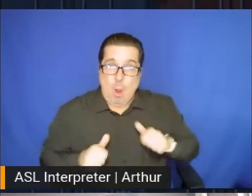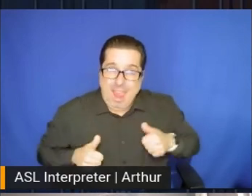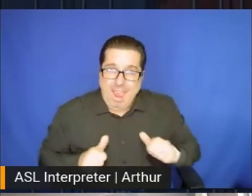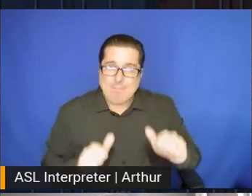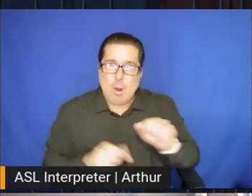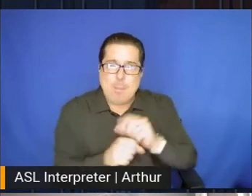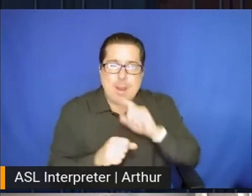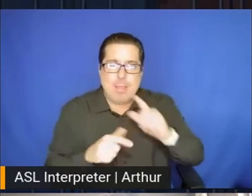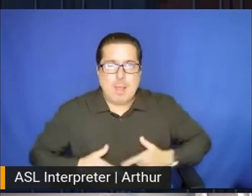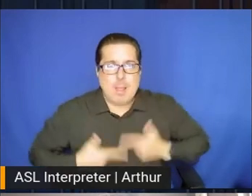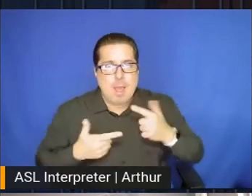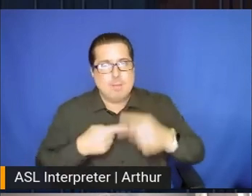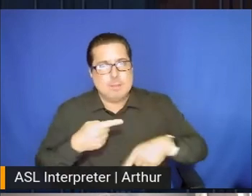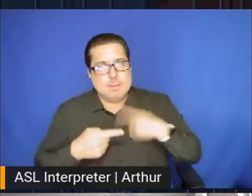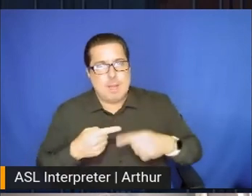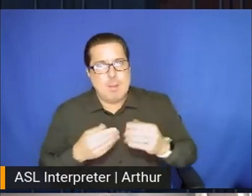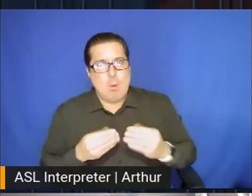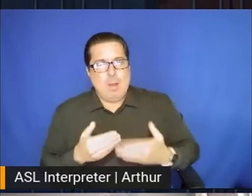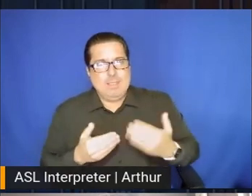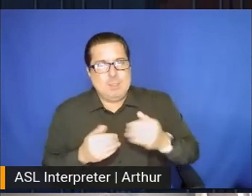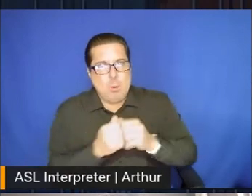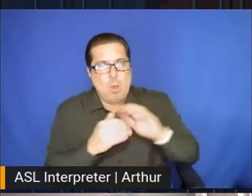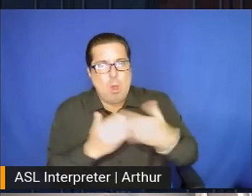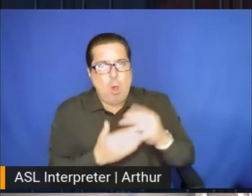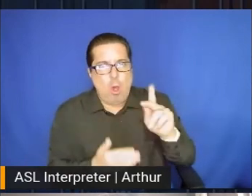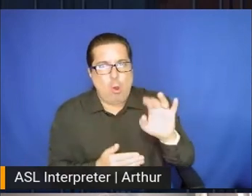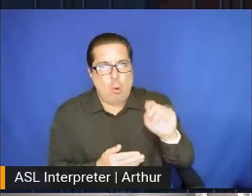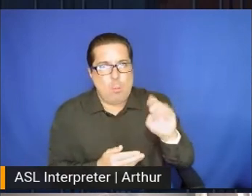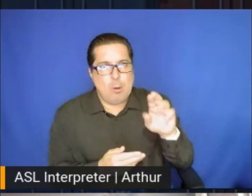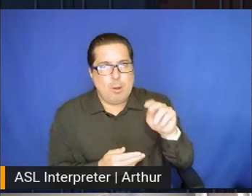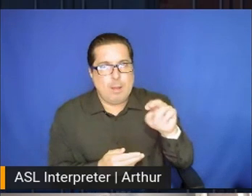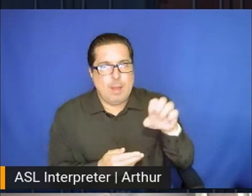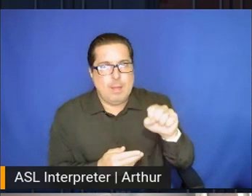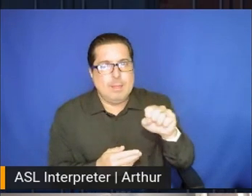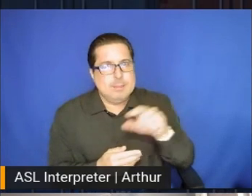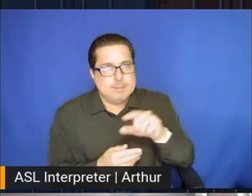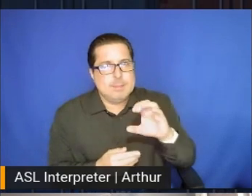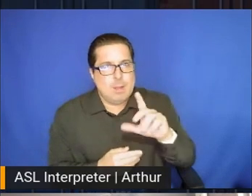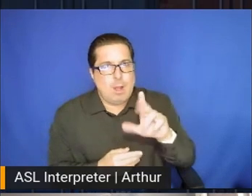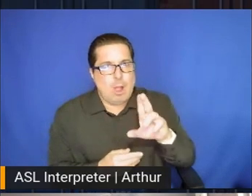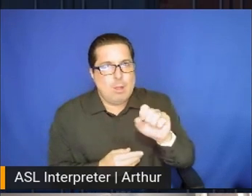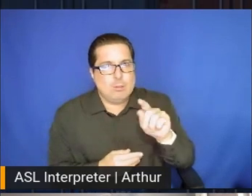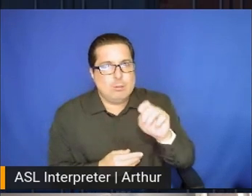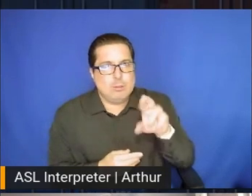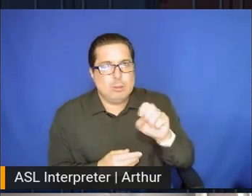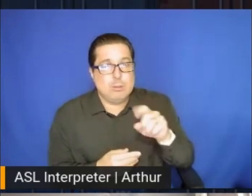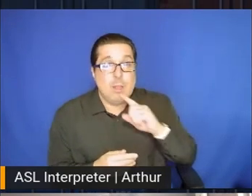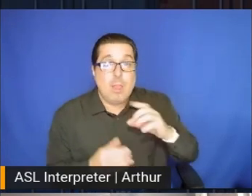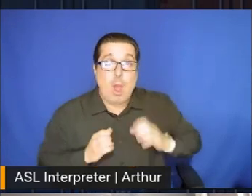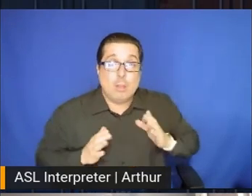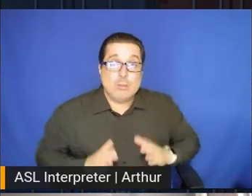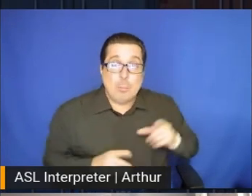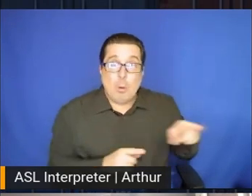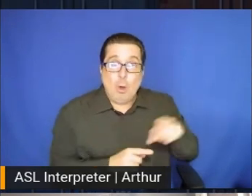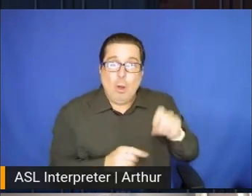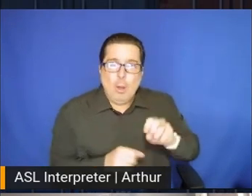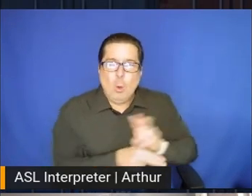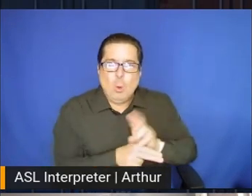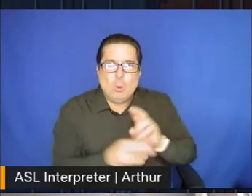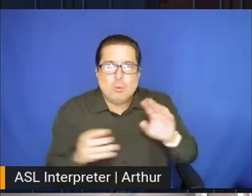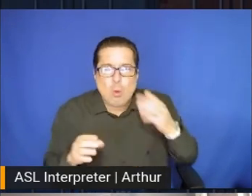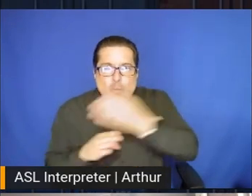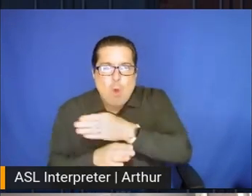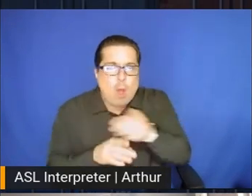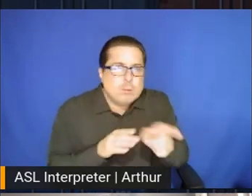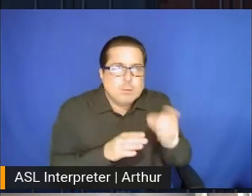lifecycle easy for all Kubernetes clusters. And customers can use it across different managed